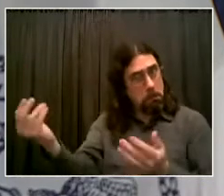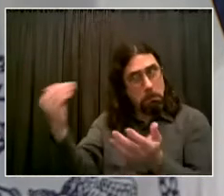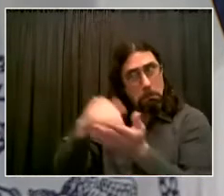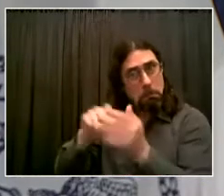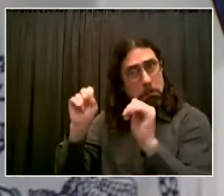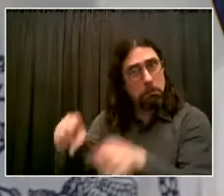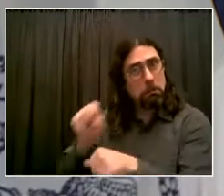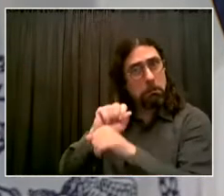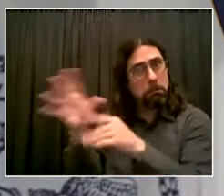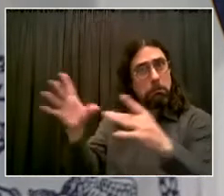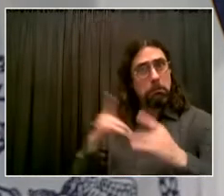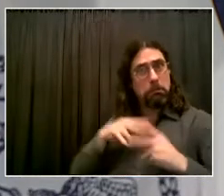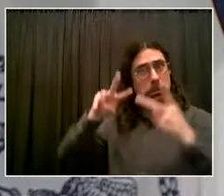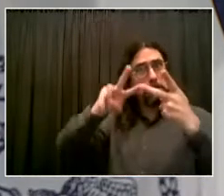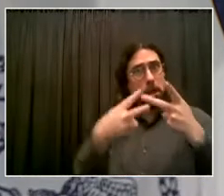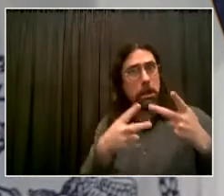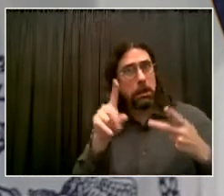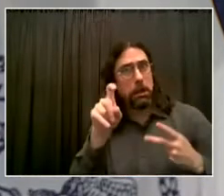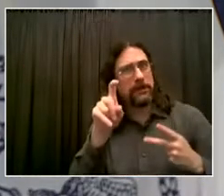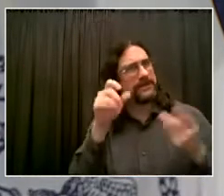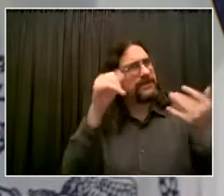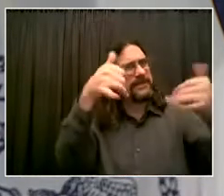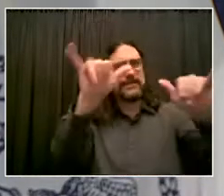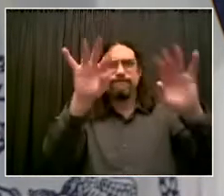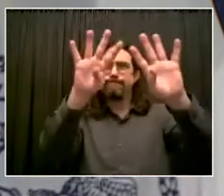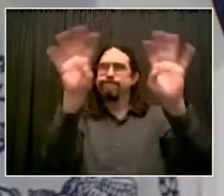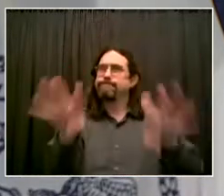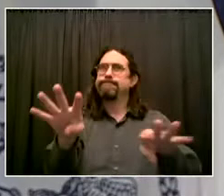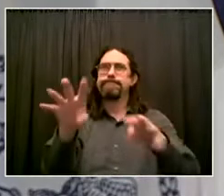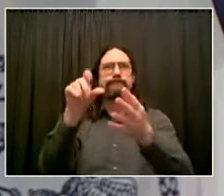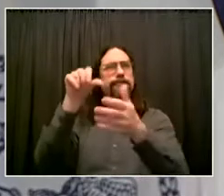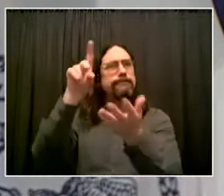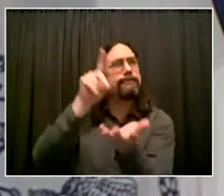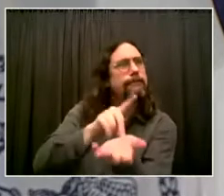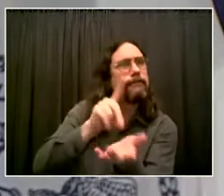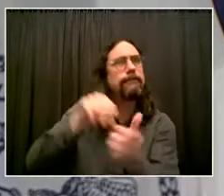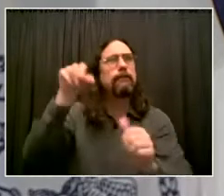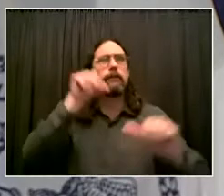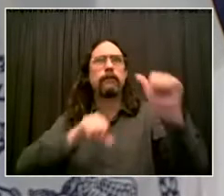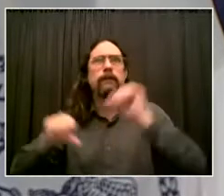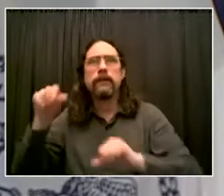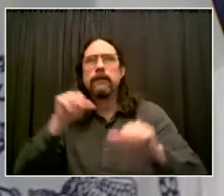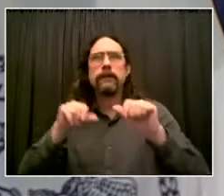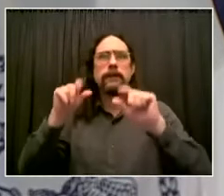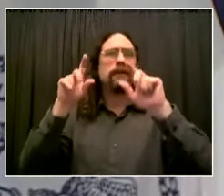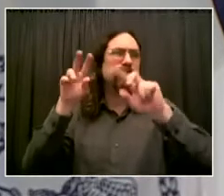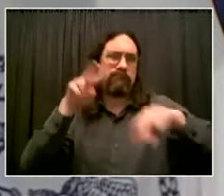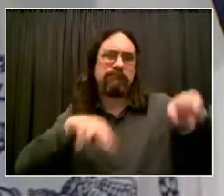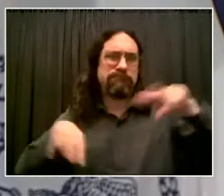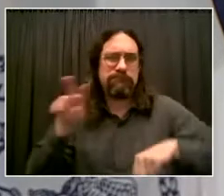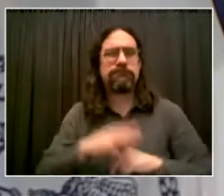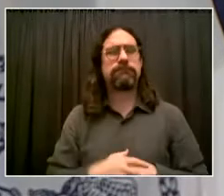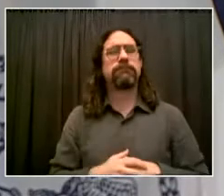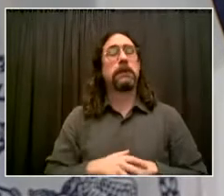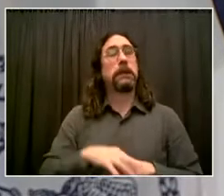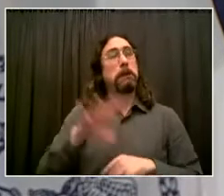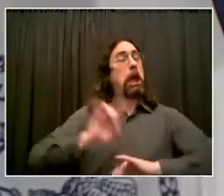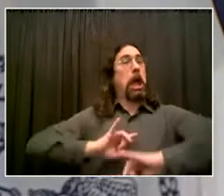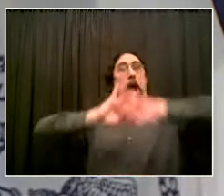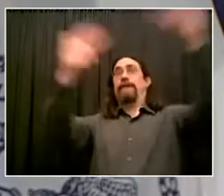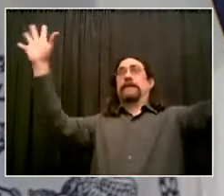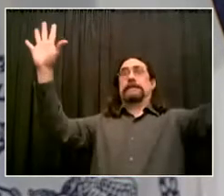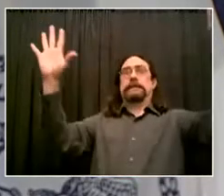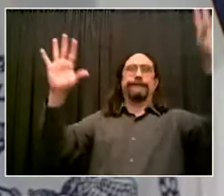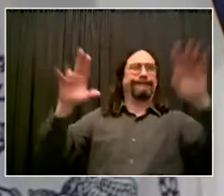always concerned about variants, but that still, to this hour, the number one fact about variants is that the